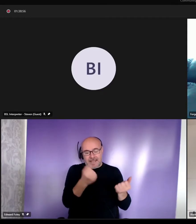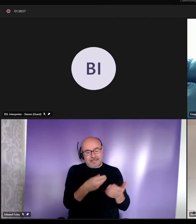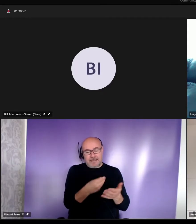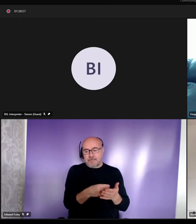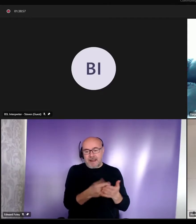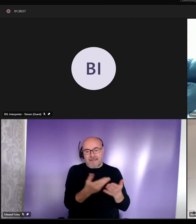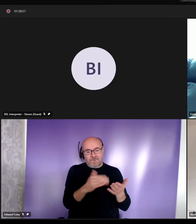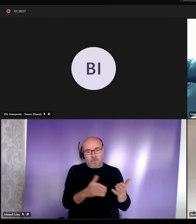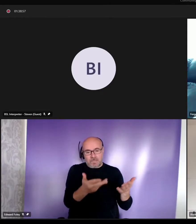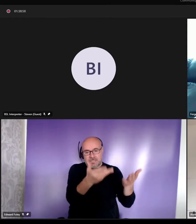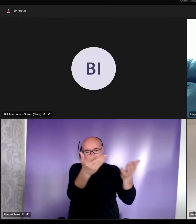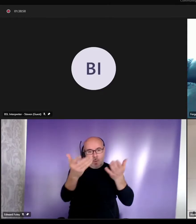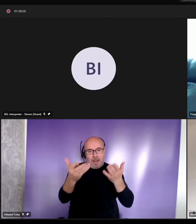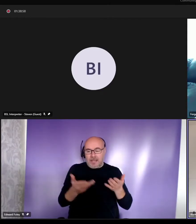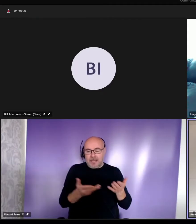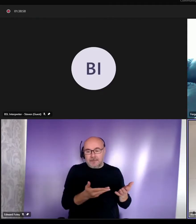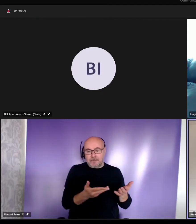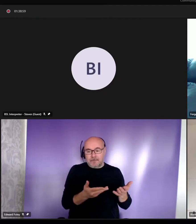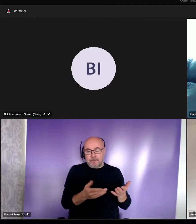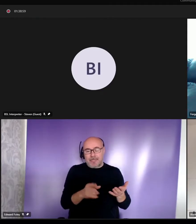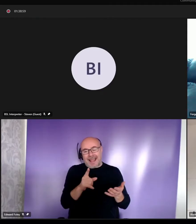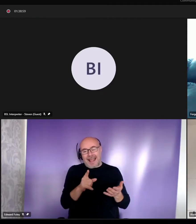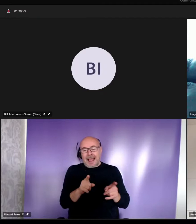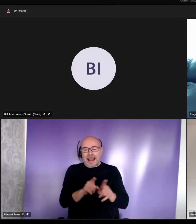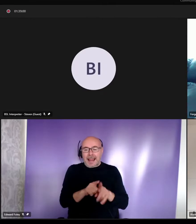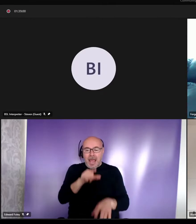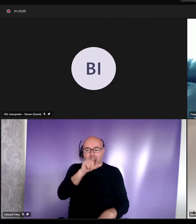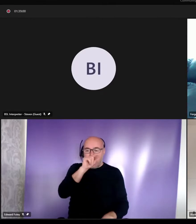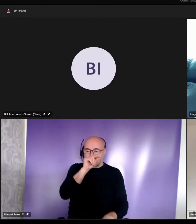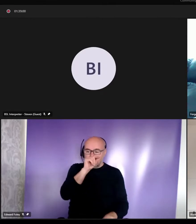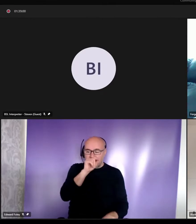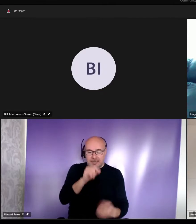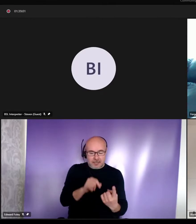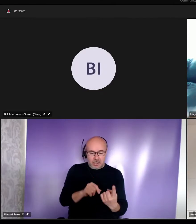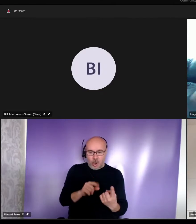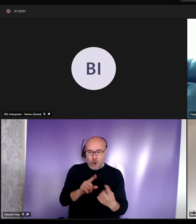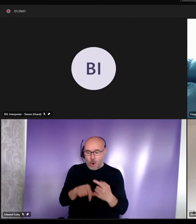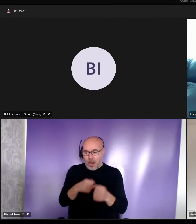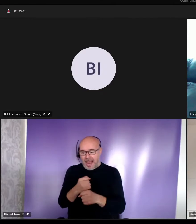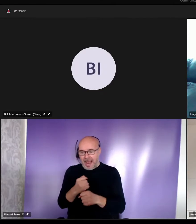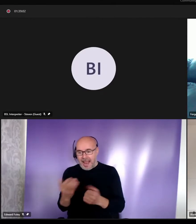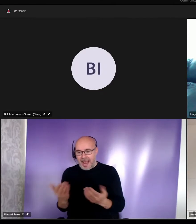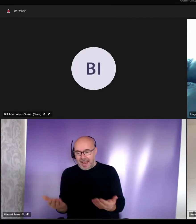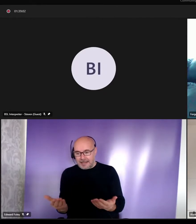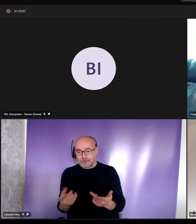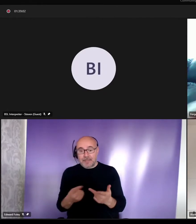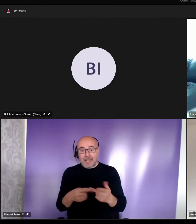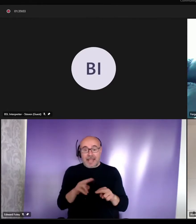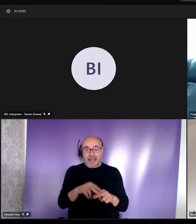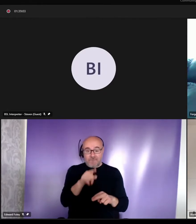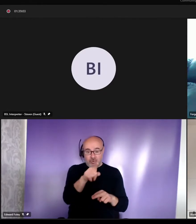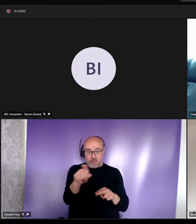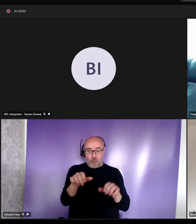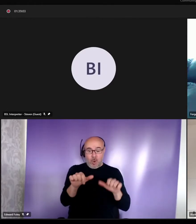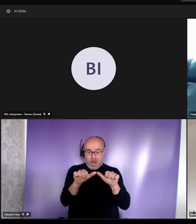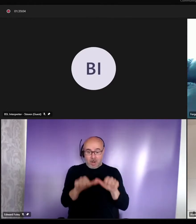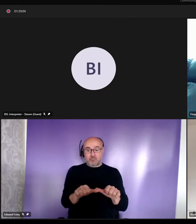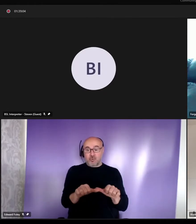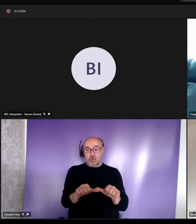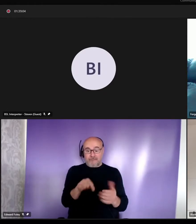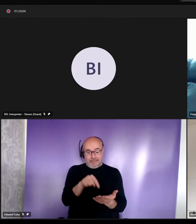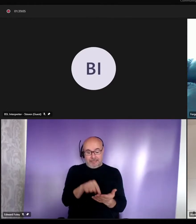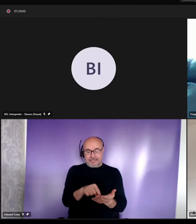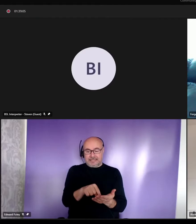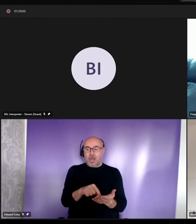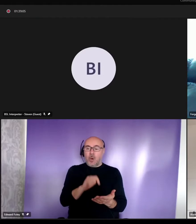However, it's a bit chicken and egg. If the committee approves the renewable energy funding today, then that also